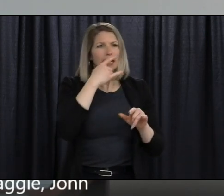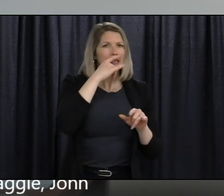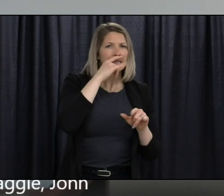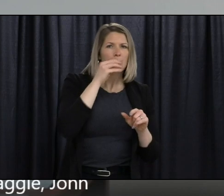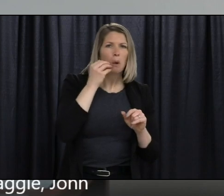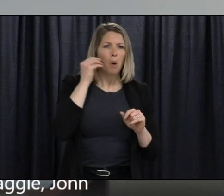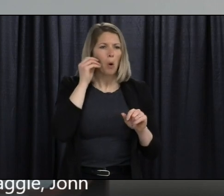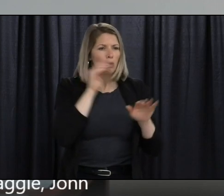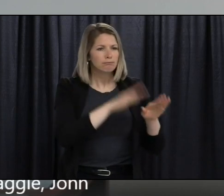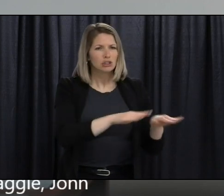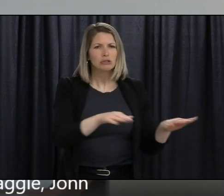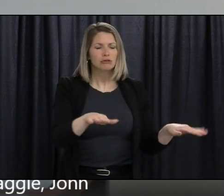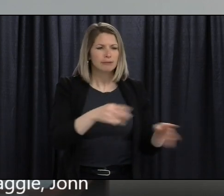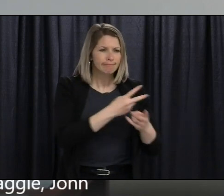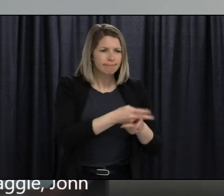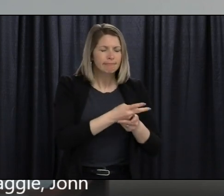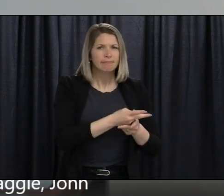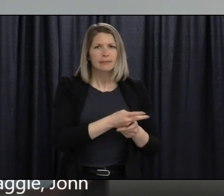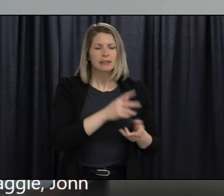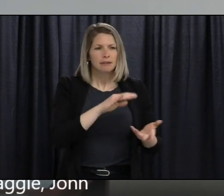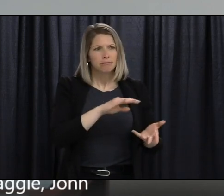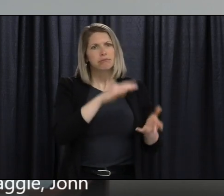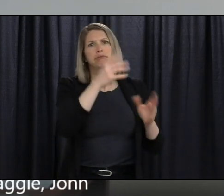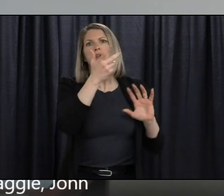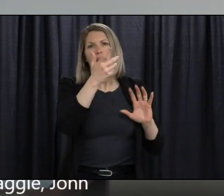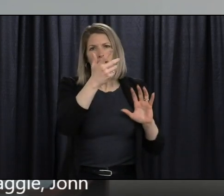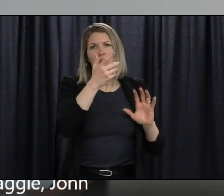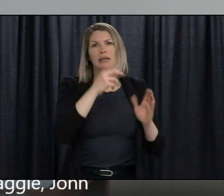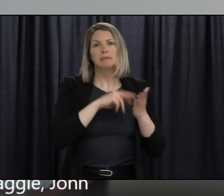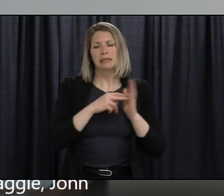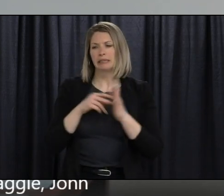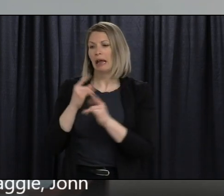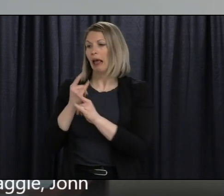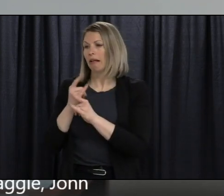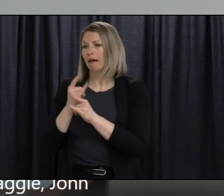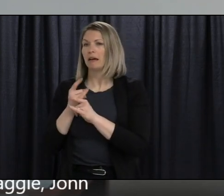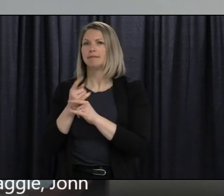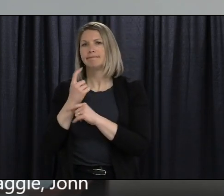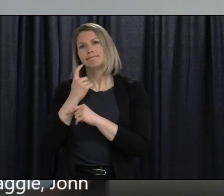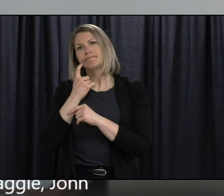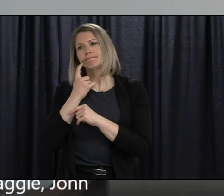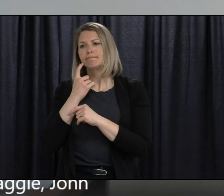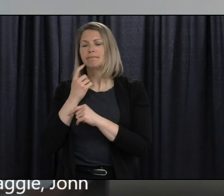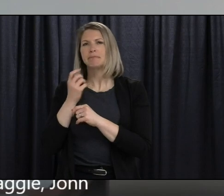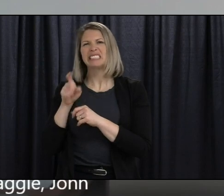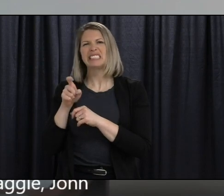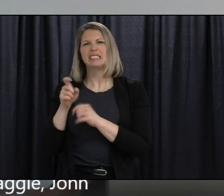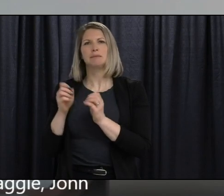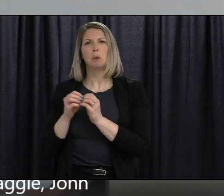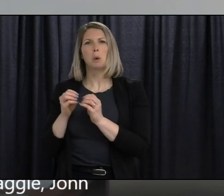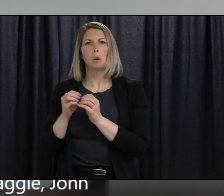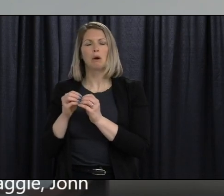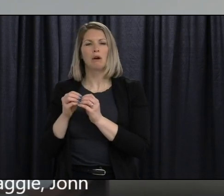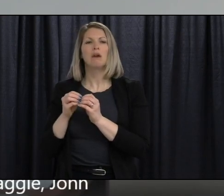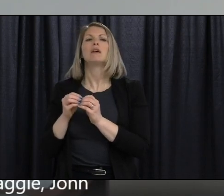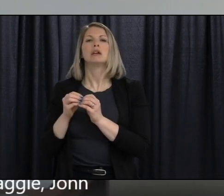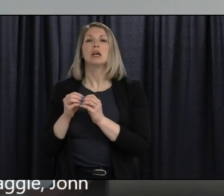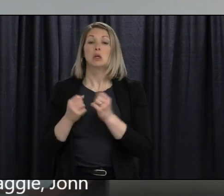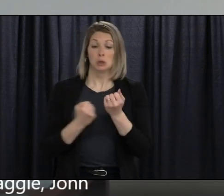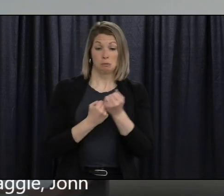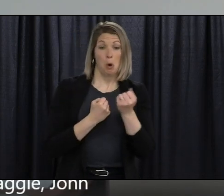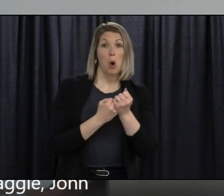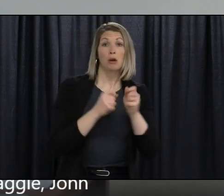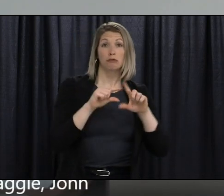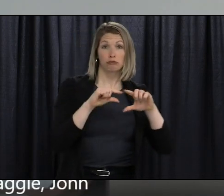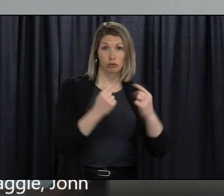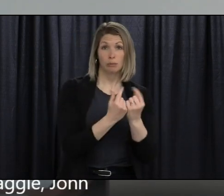provided face-to-face, and a reluctance maybe to go down other routes. Support groups have risen to the task and are advising